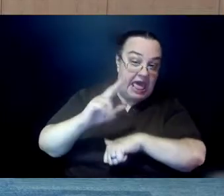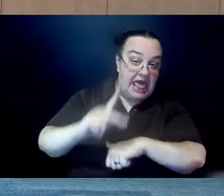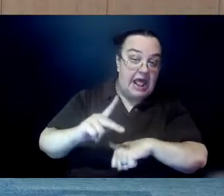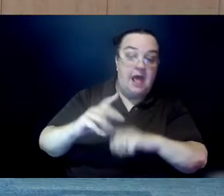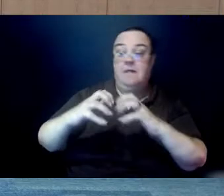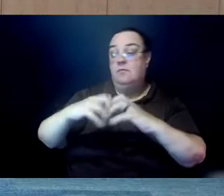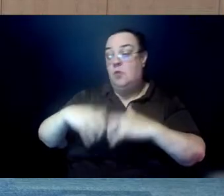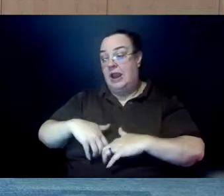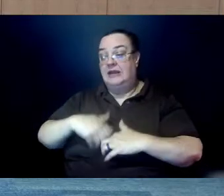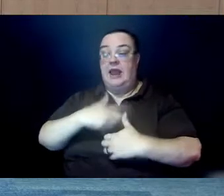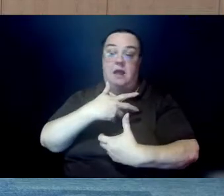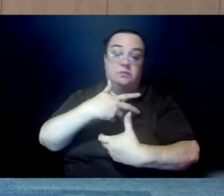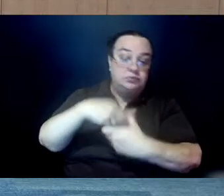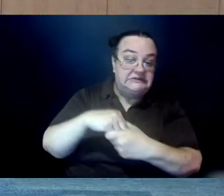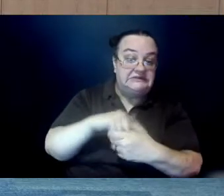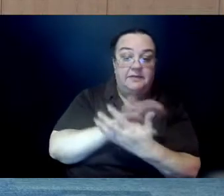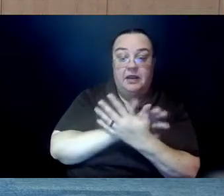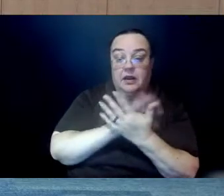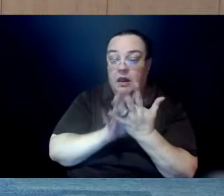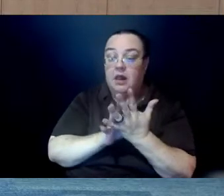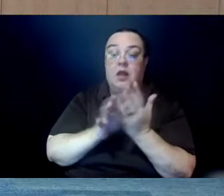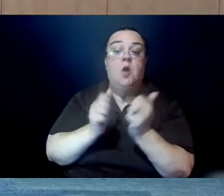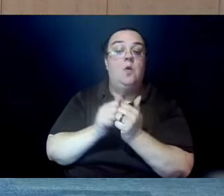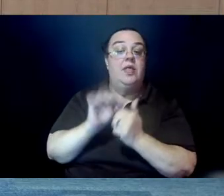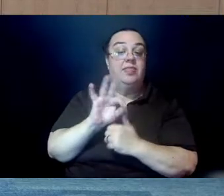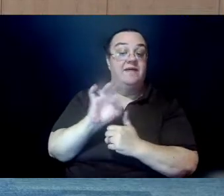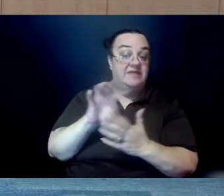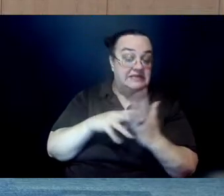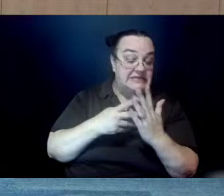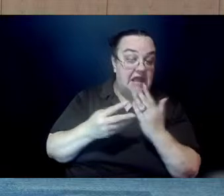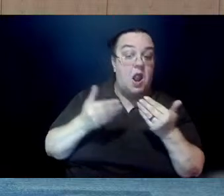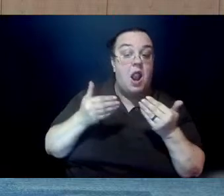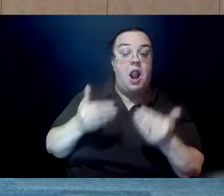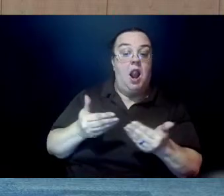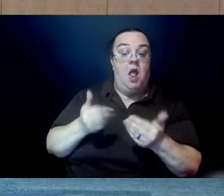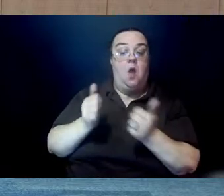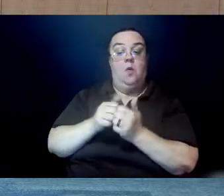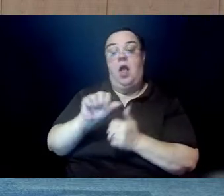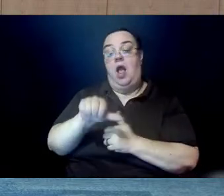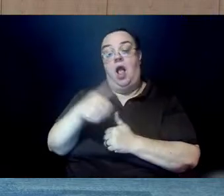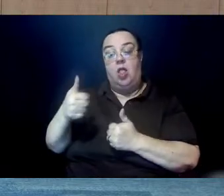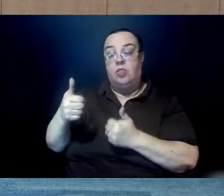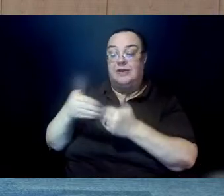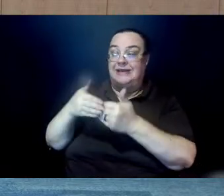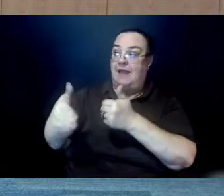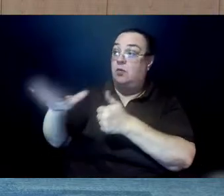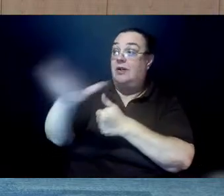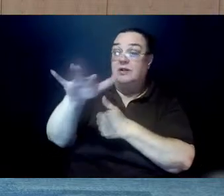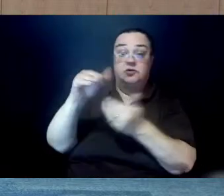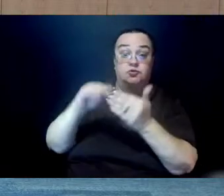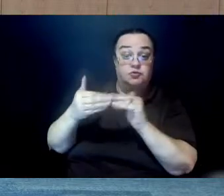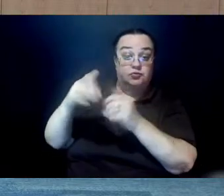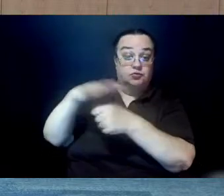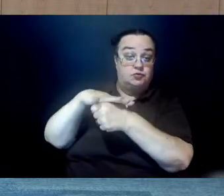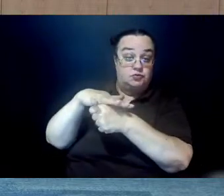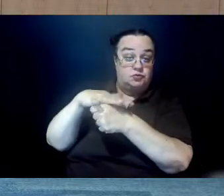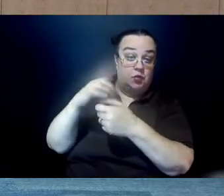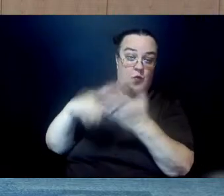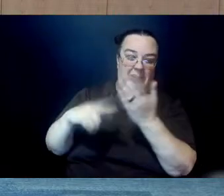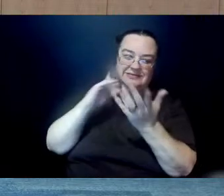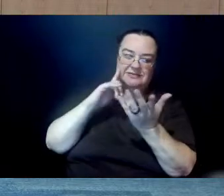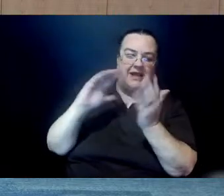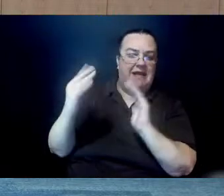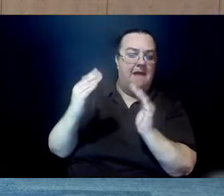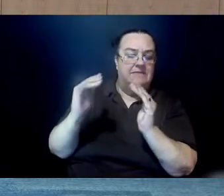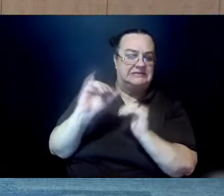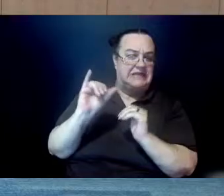et cetera, with the fee schedule, along with other neighboring jurisdictions that are comparable to our size, and